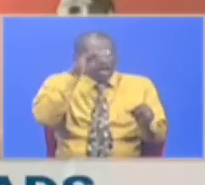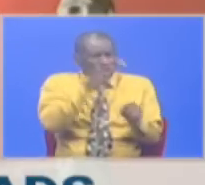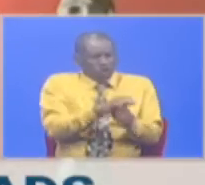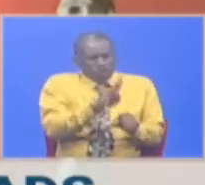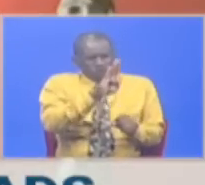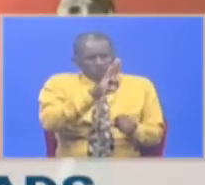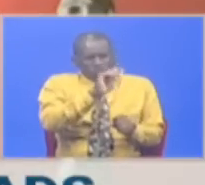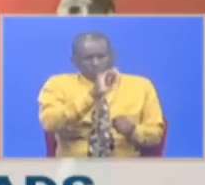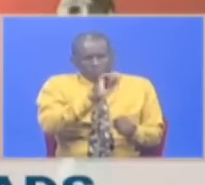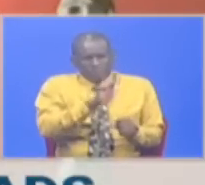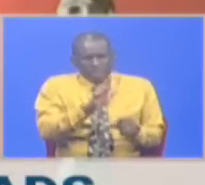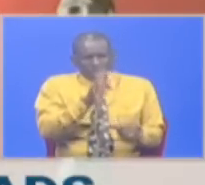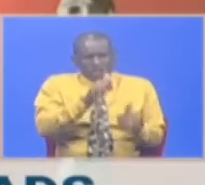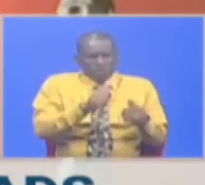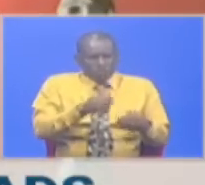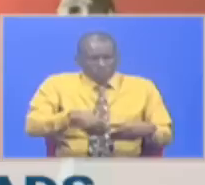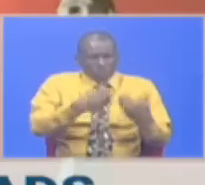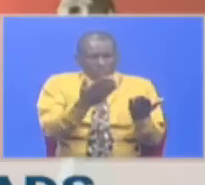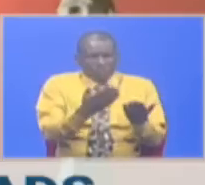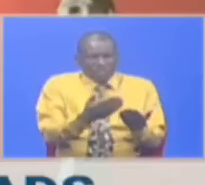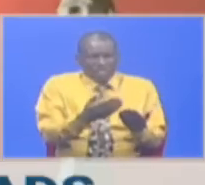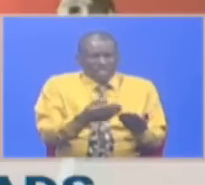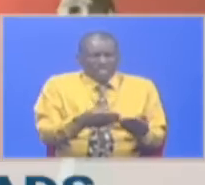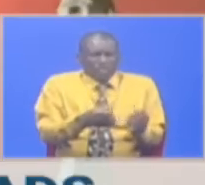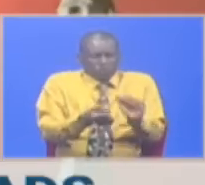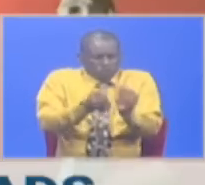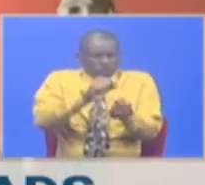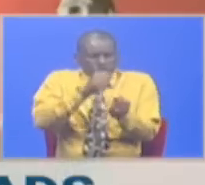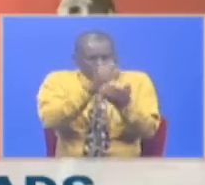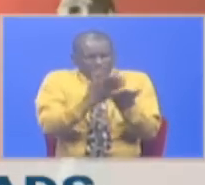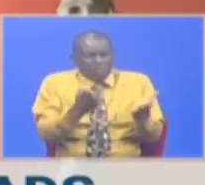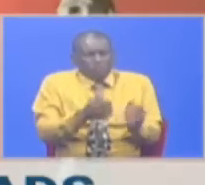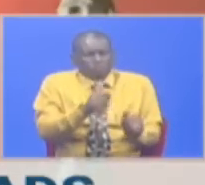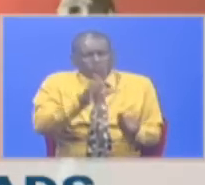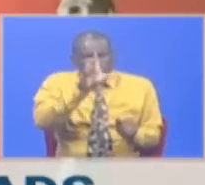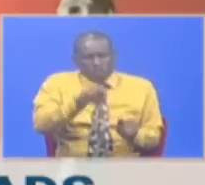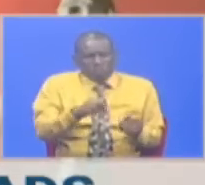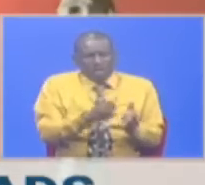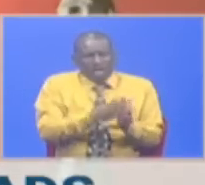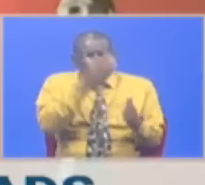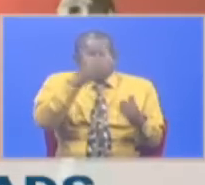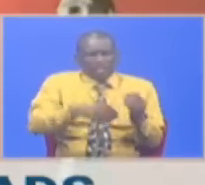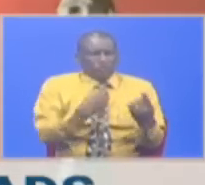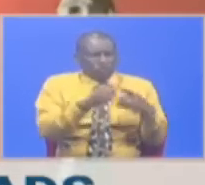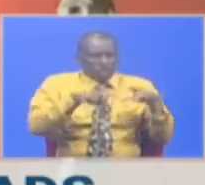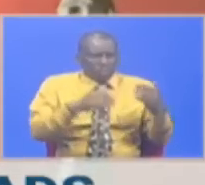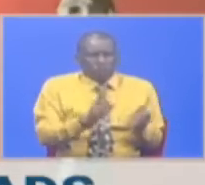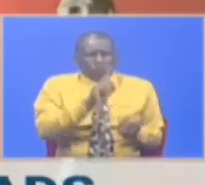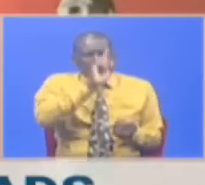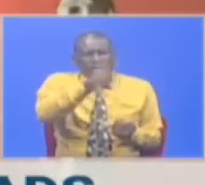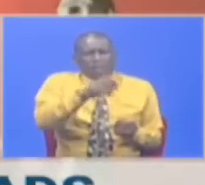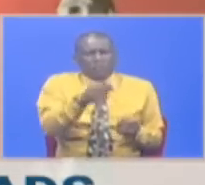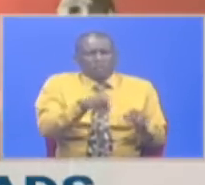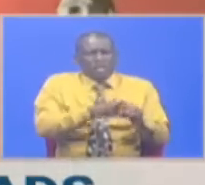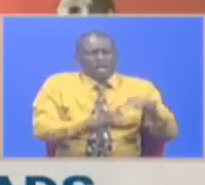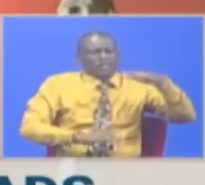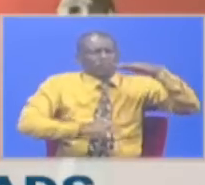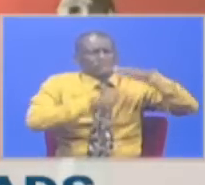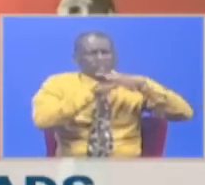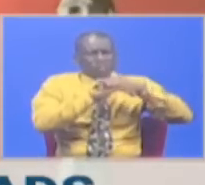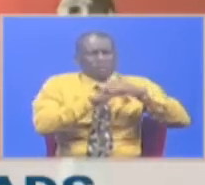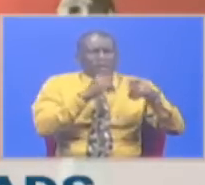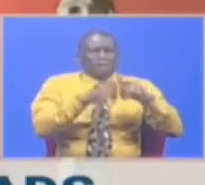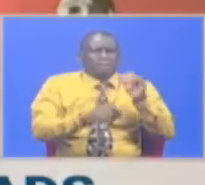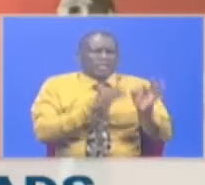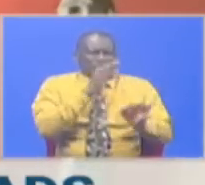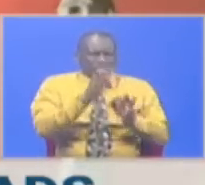bail that he was given, it was commuted to something that was affordable at the end of the day. You were just talking about $1 million as a maximum. But